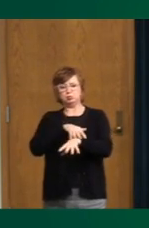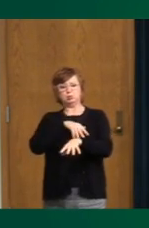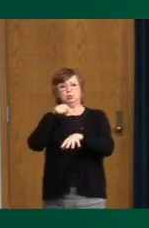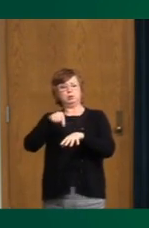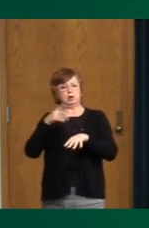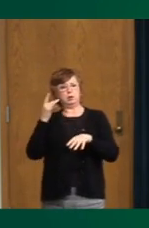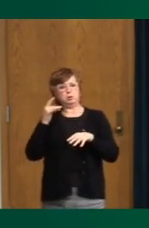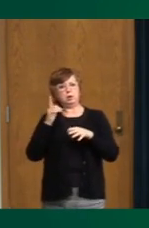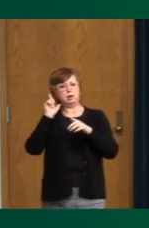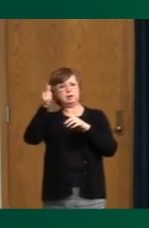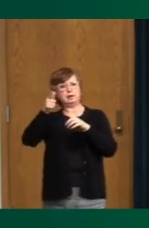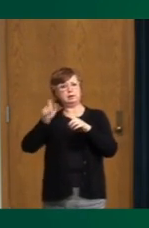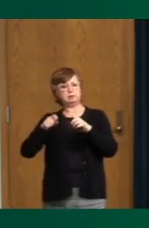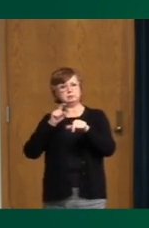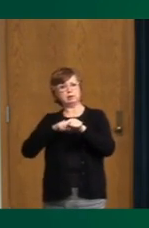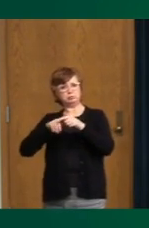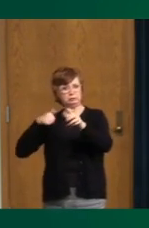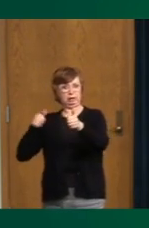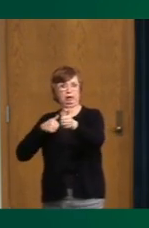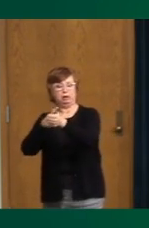after we're through this COVID